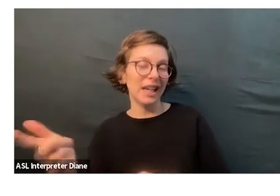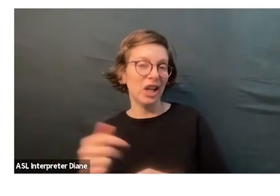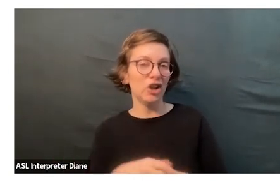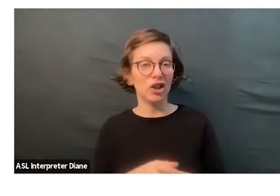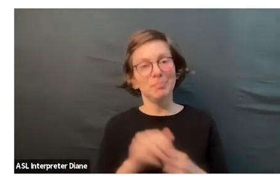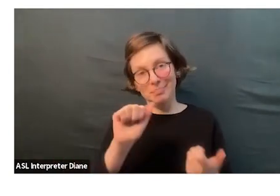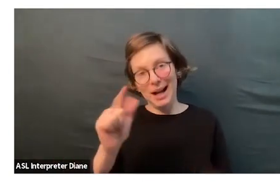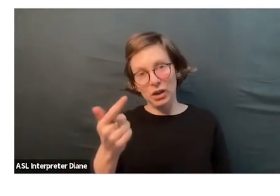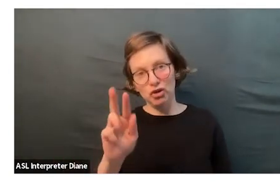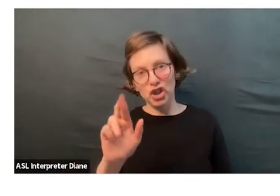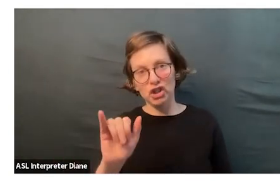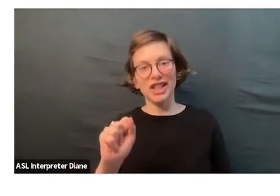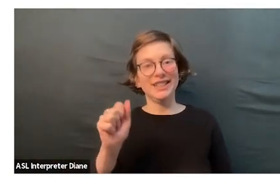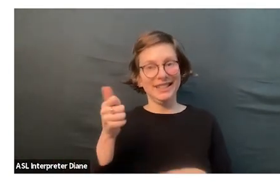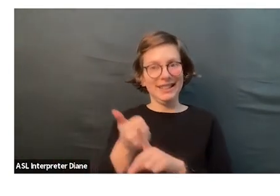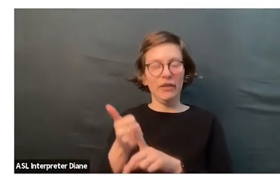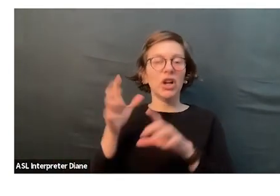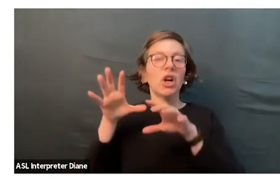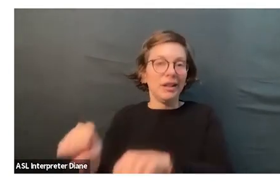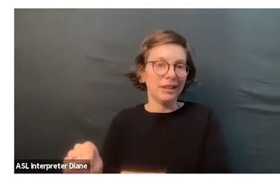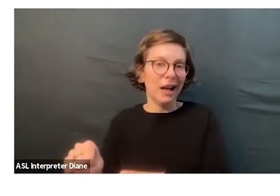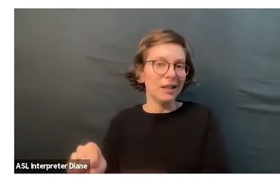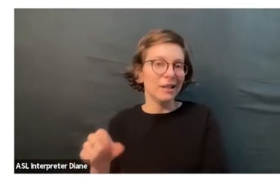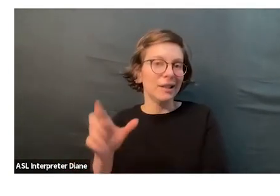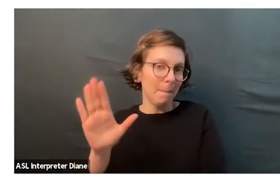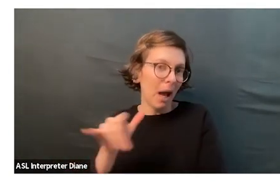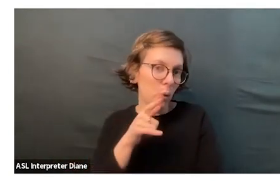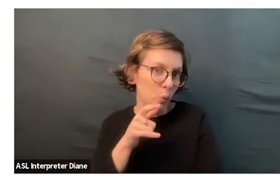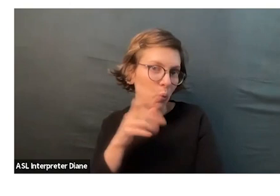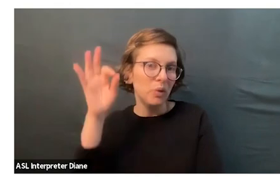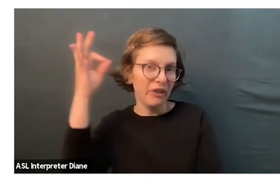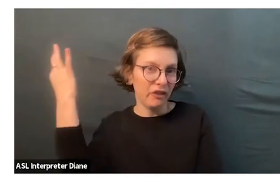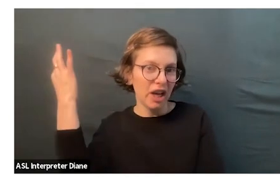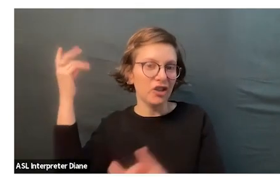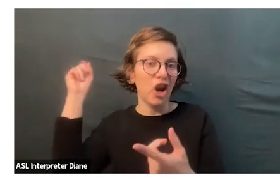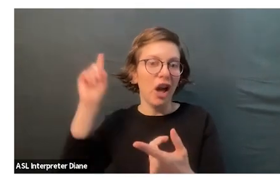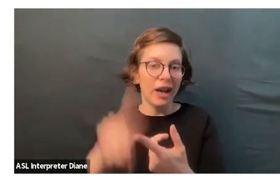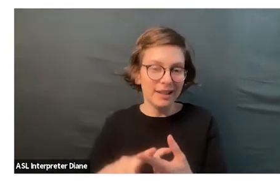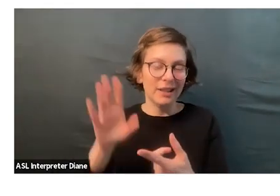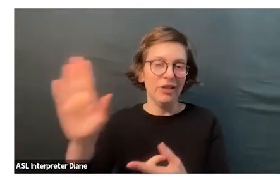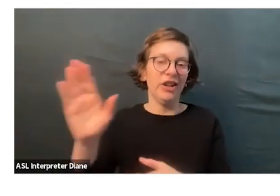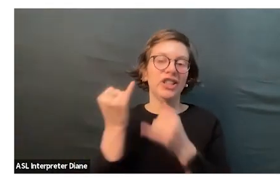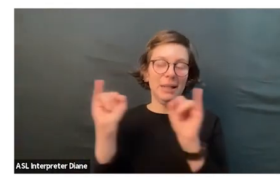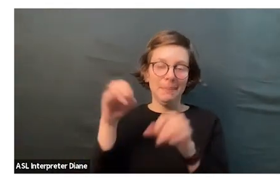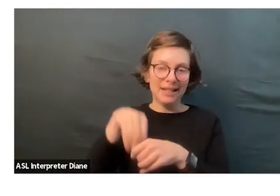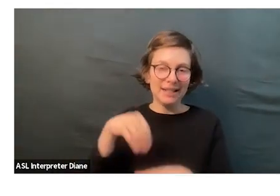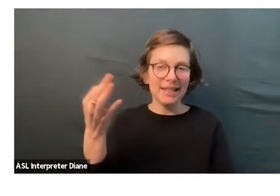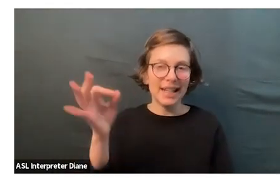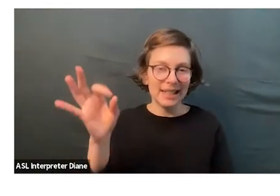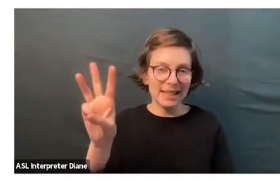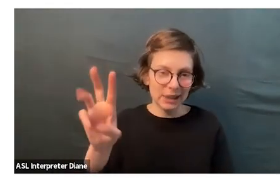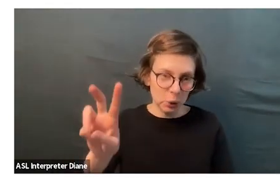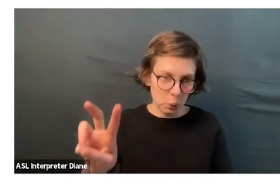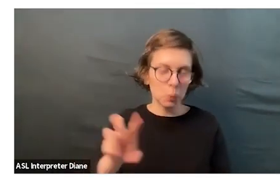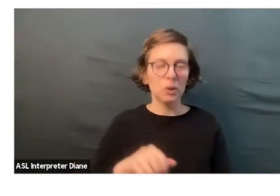see also is how Egypt is depicted as an empty land. The only figures that you see coming into